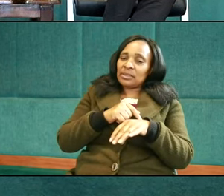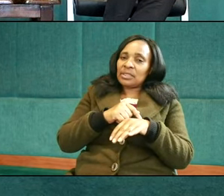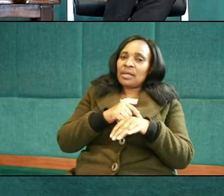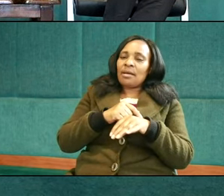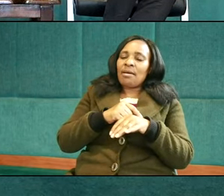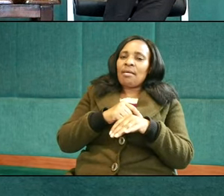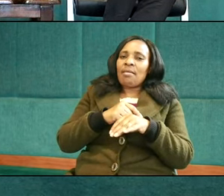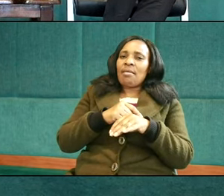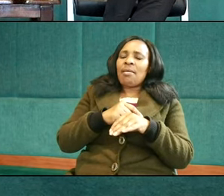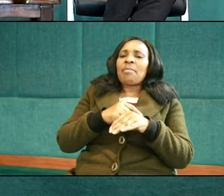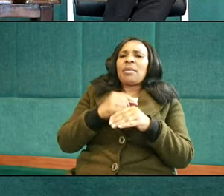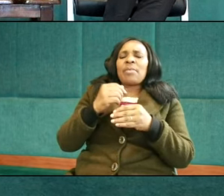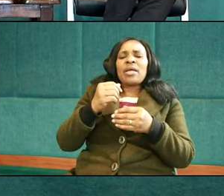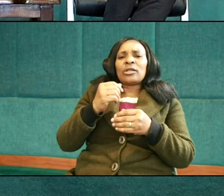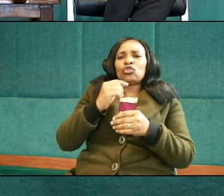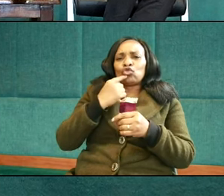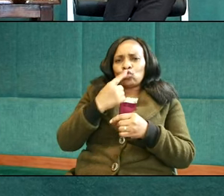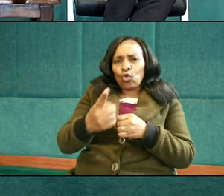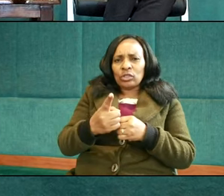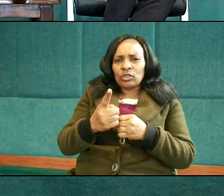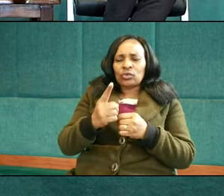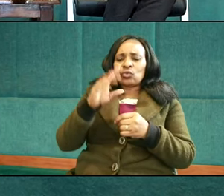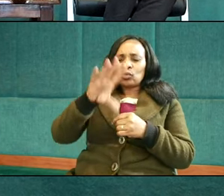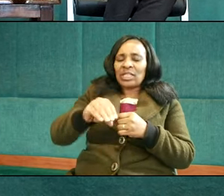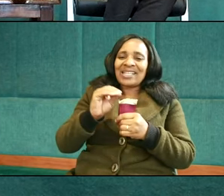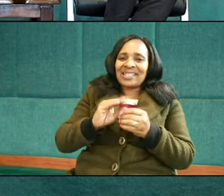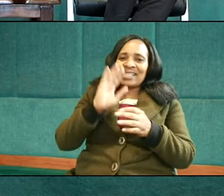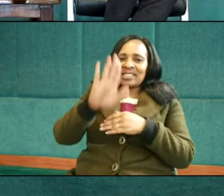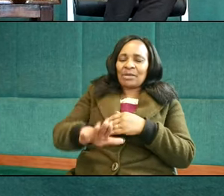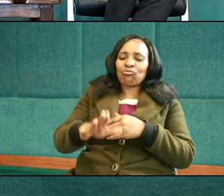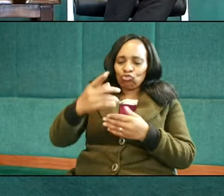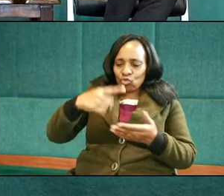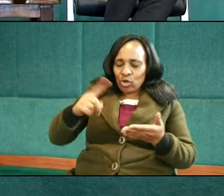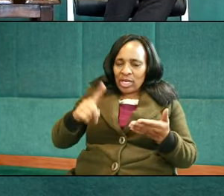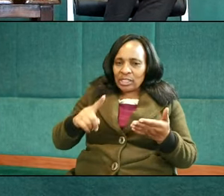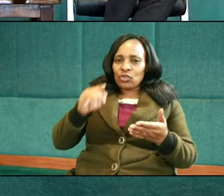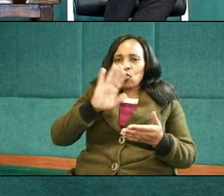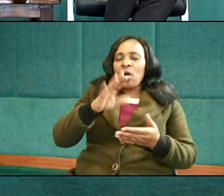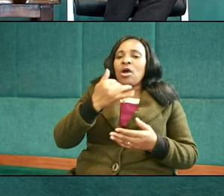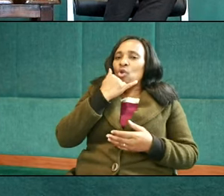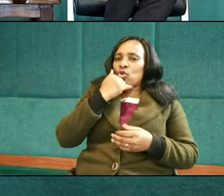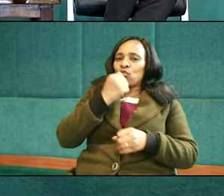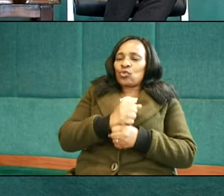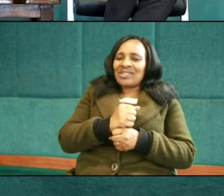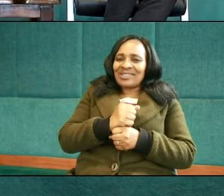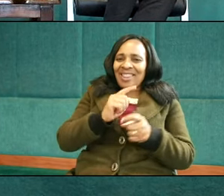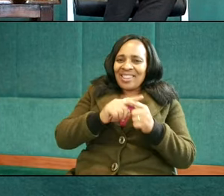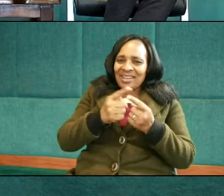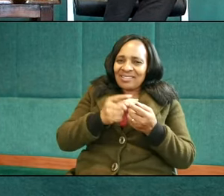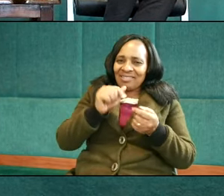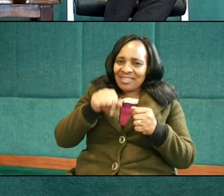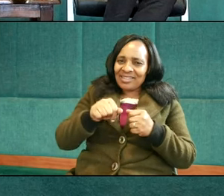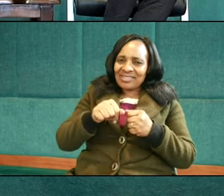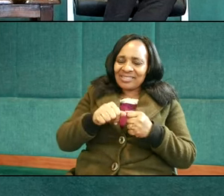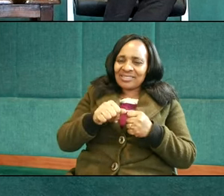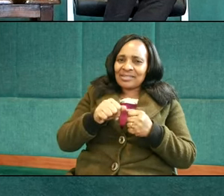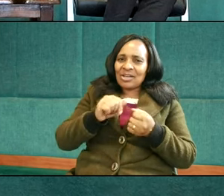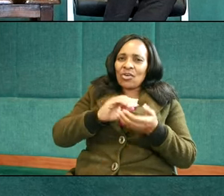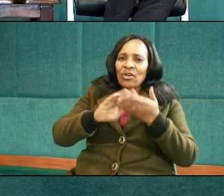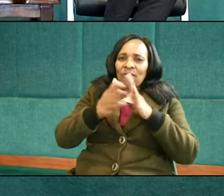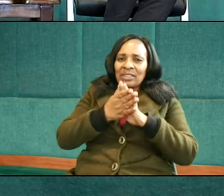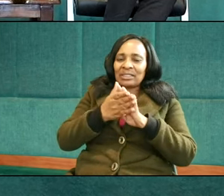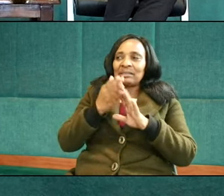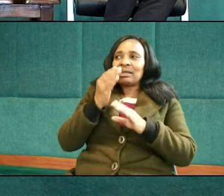to take steps towards correcting our wrongdoing. And I think confession, when done